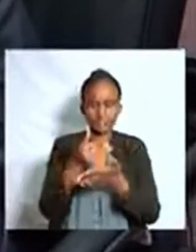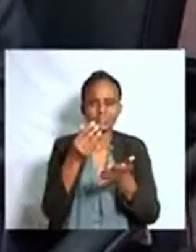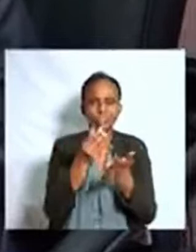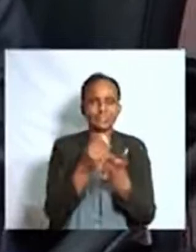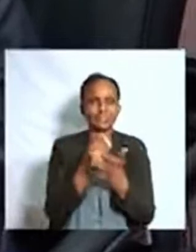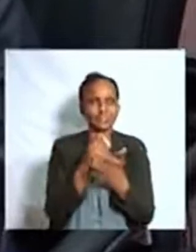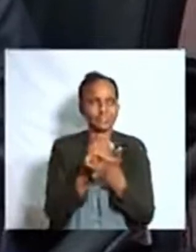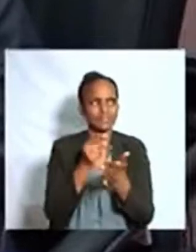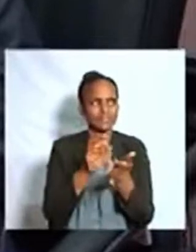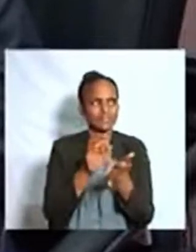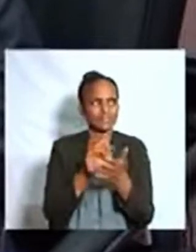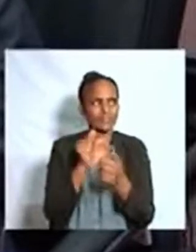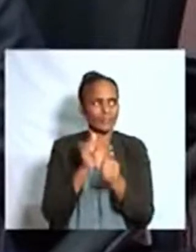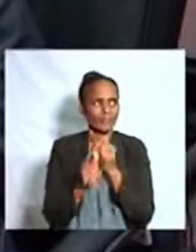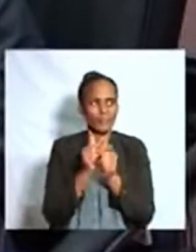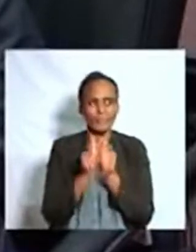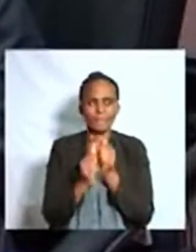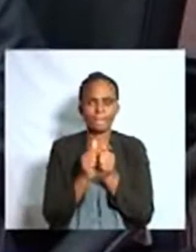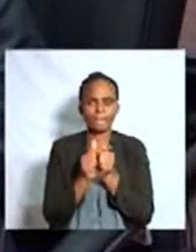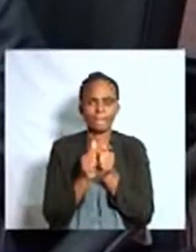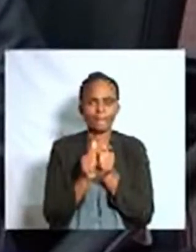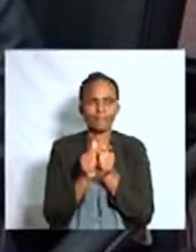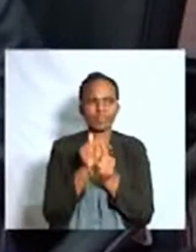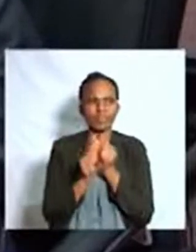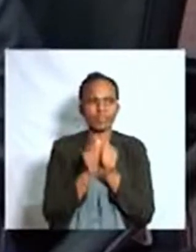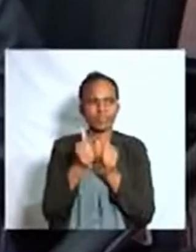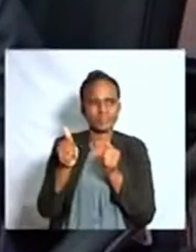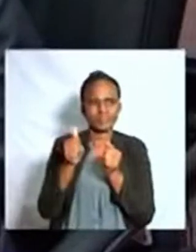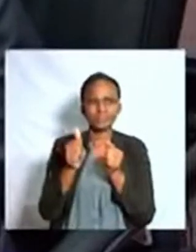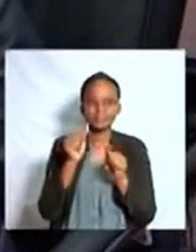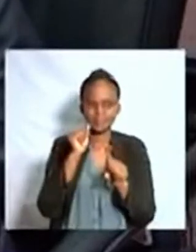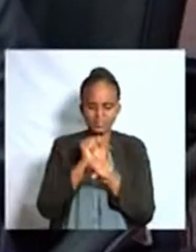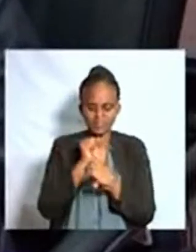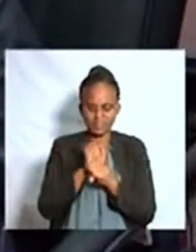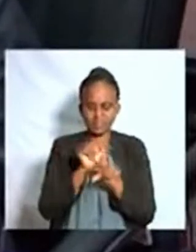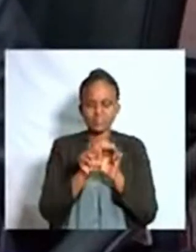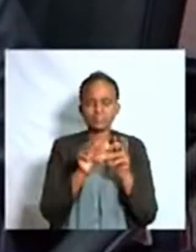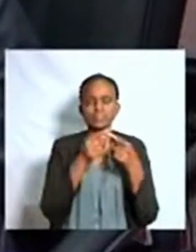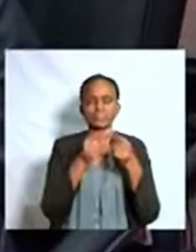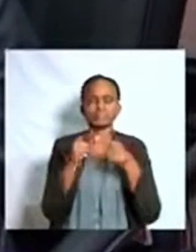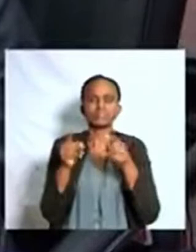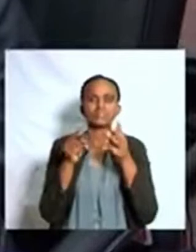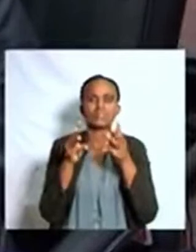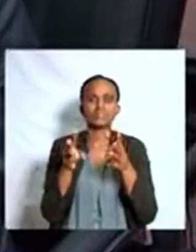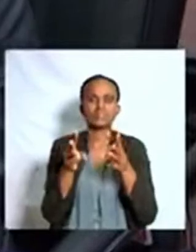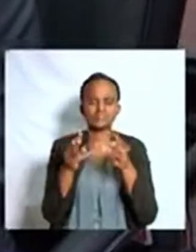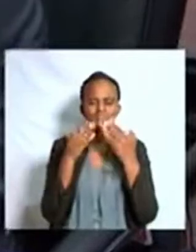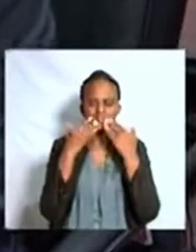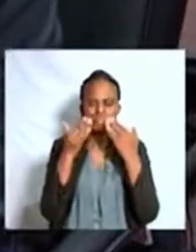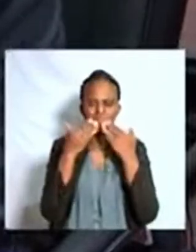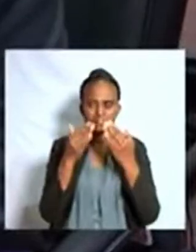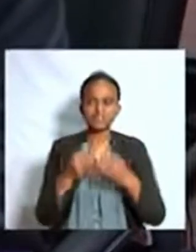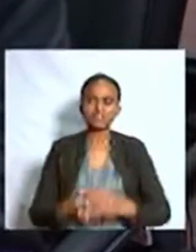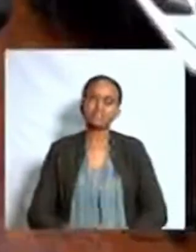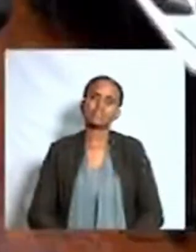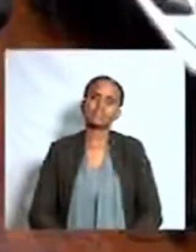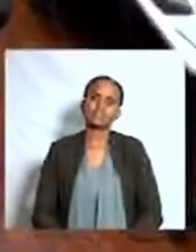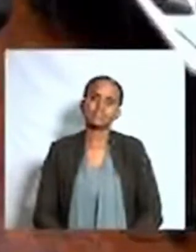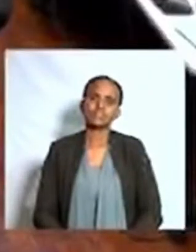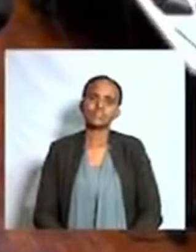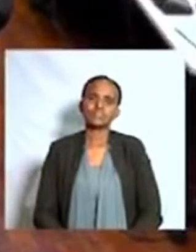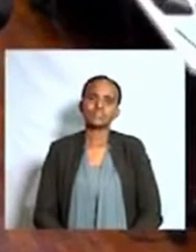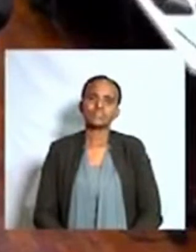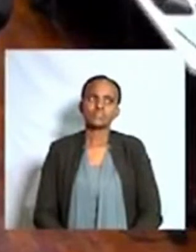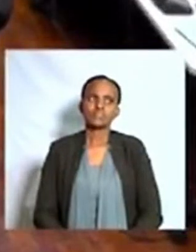revenue that you underperformed in most of the votes? Thank you.